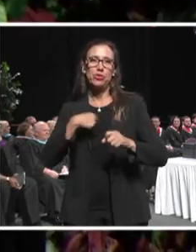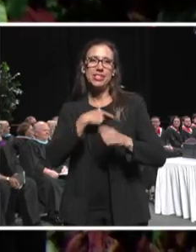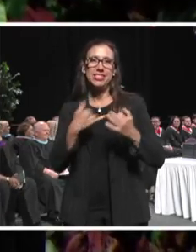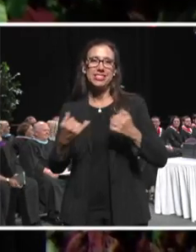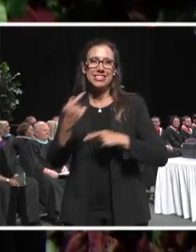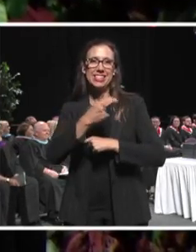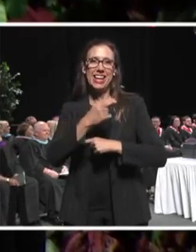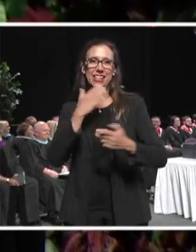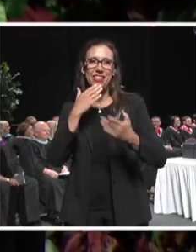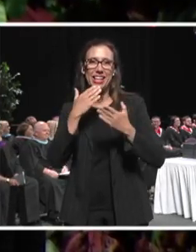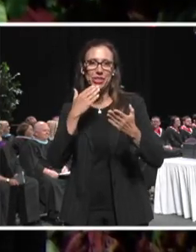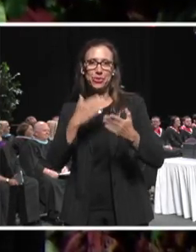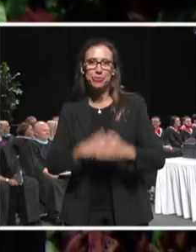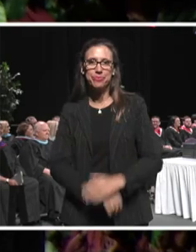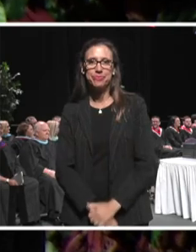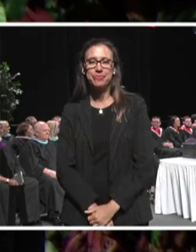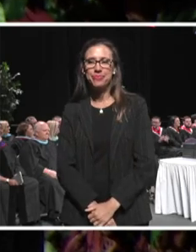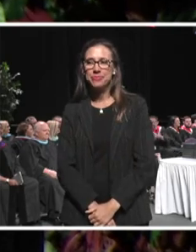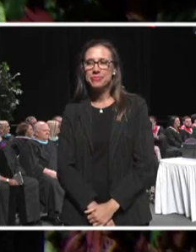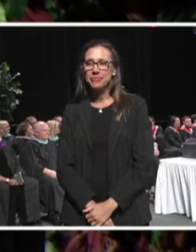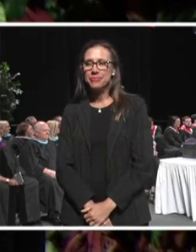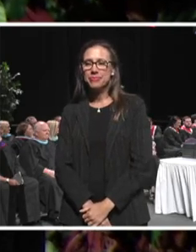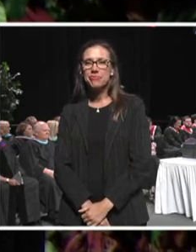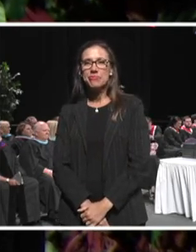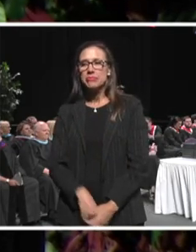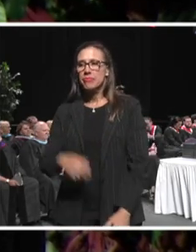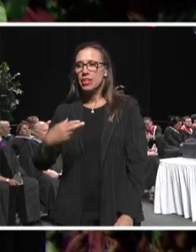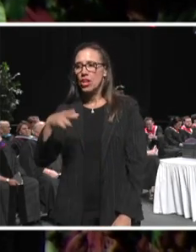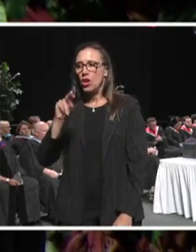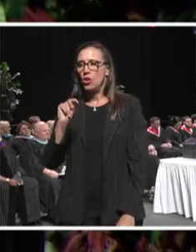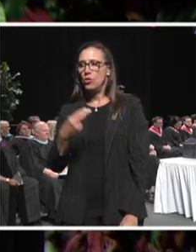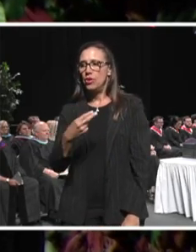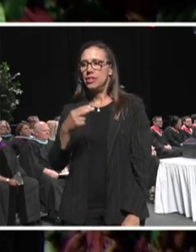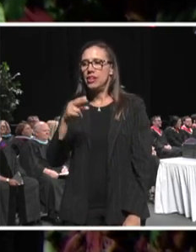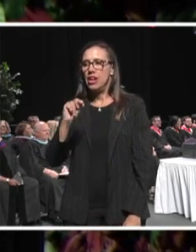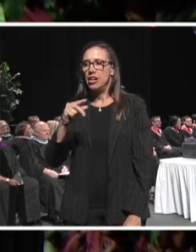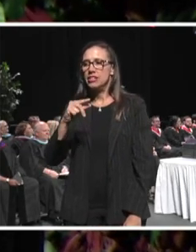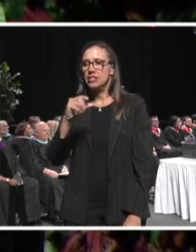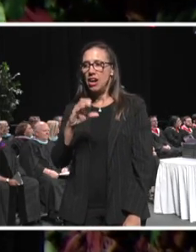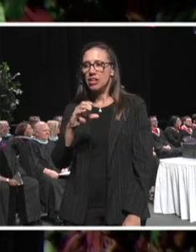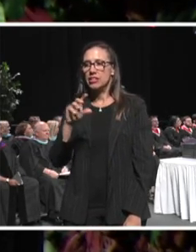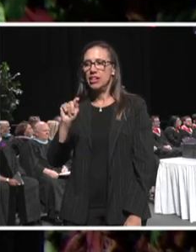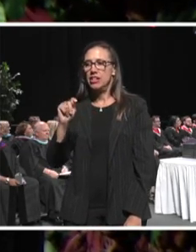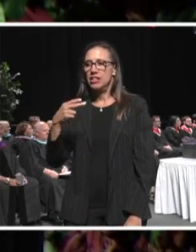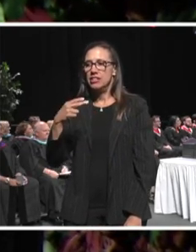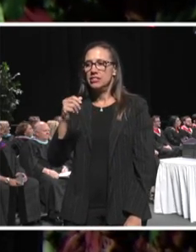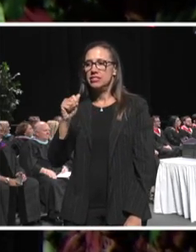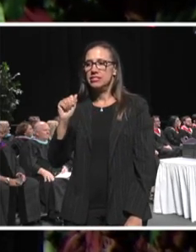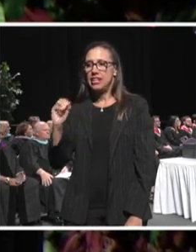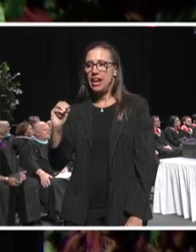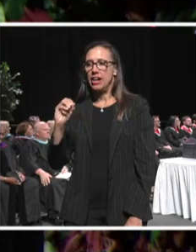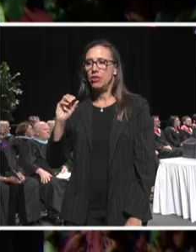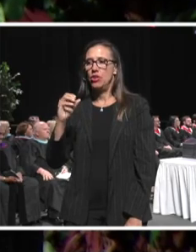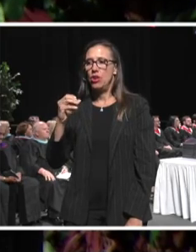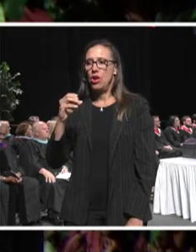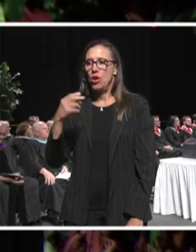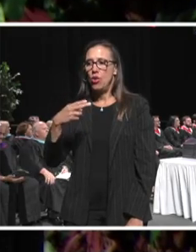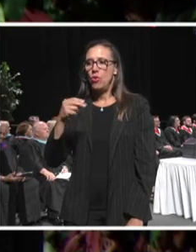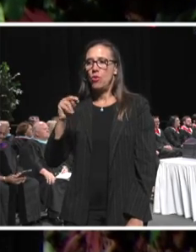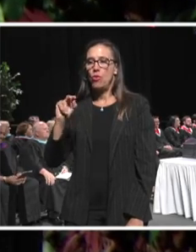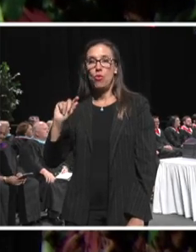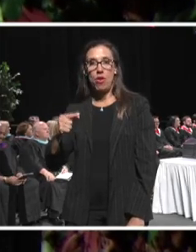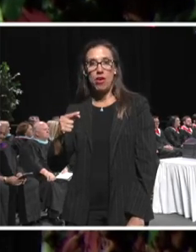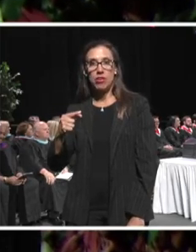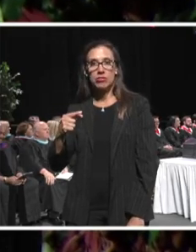today. Thank you. Wen Nat Tao Wang was selected by a faculty and student panel to deliver